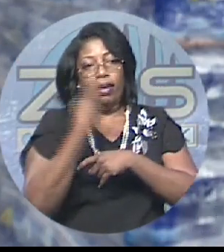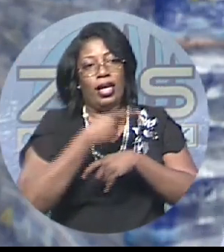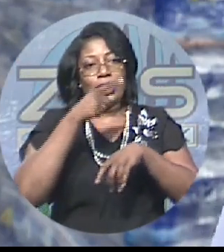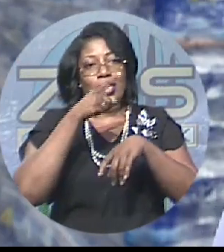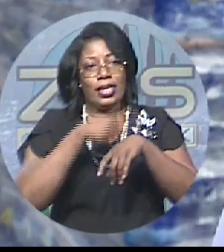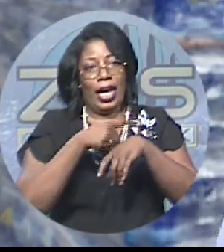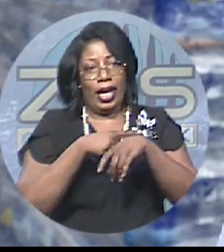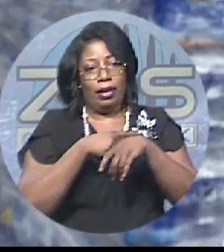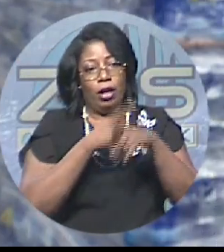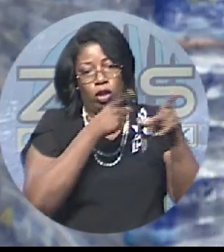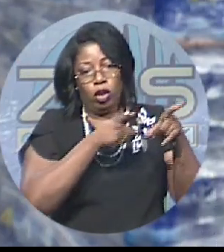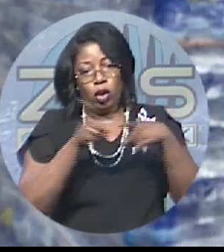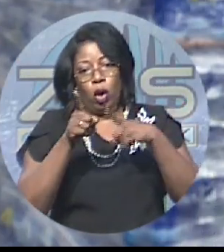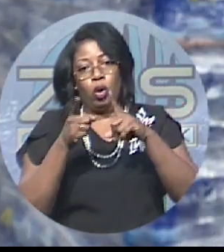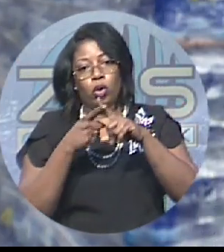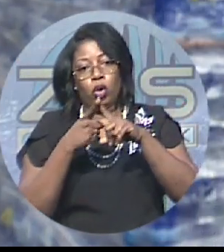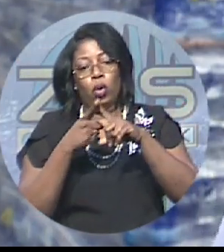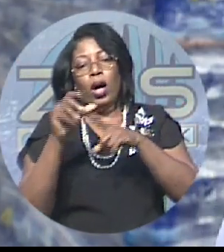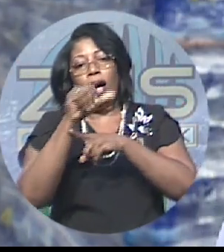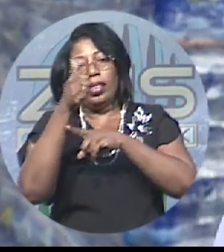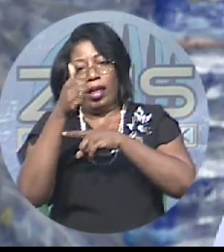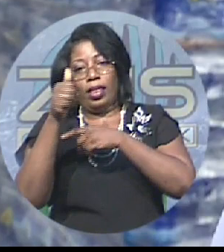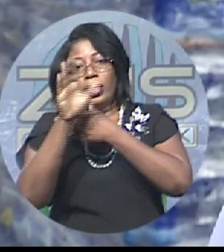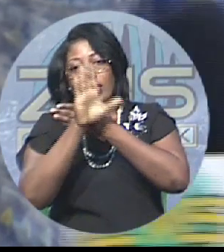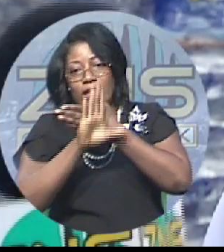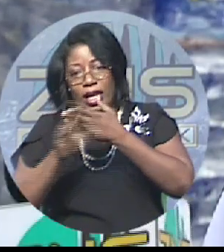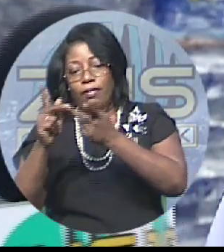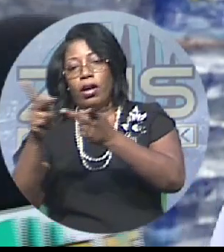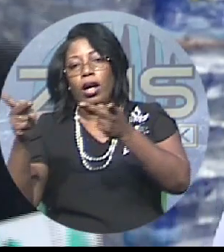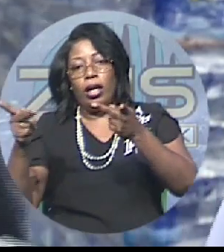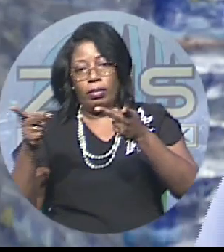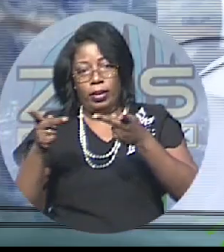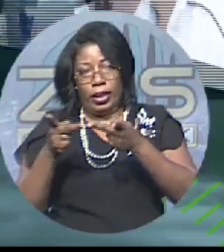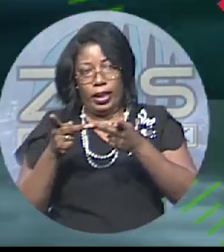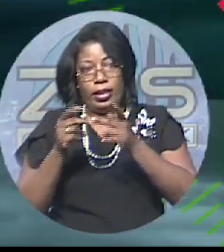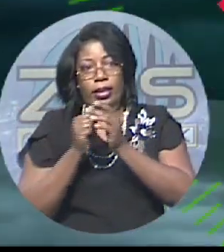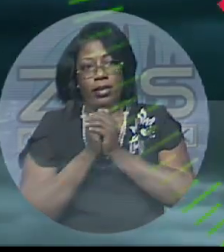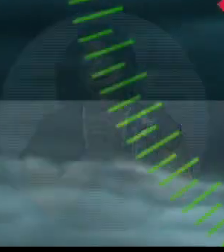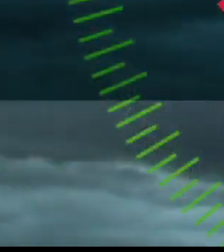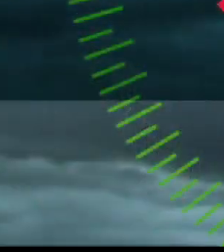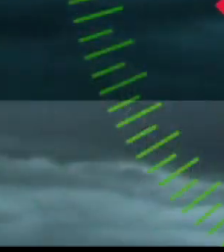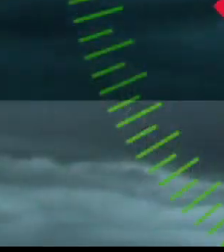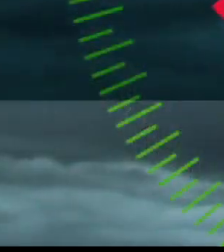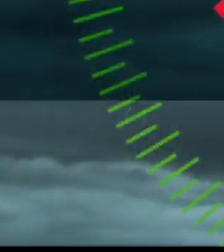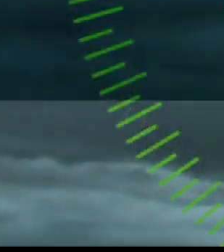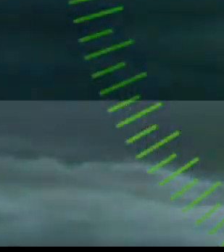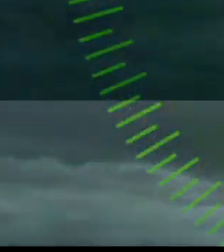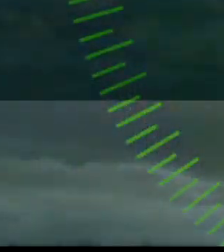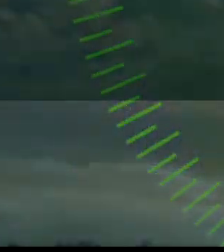get to some area that is more safer. The major.